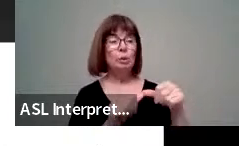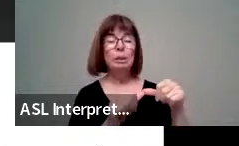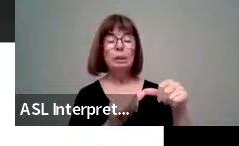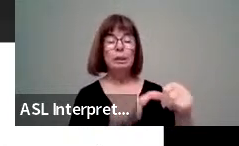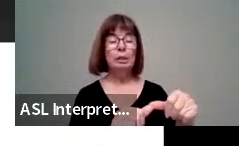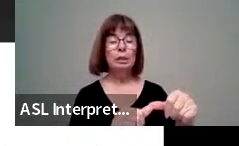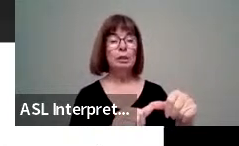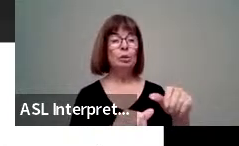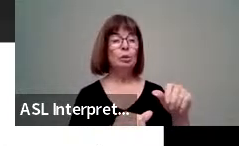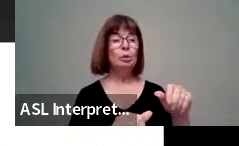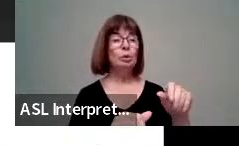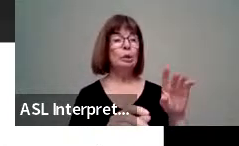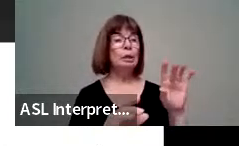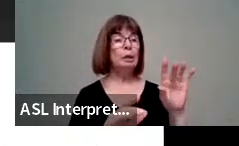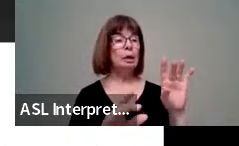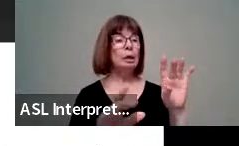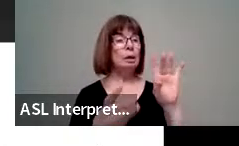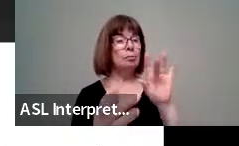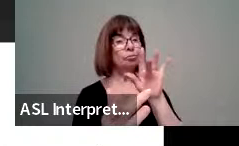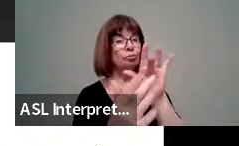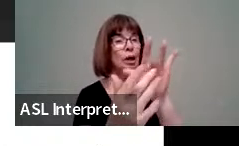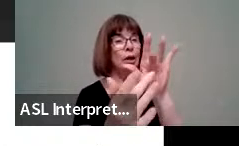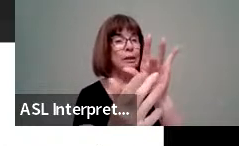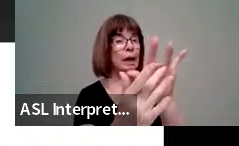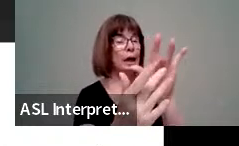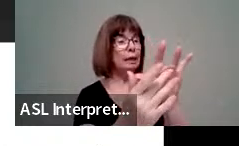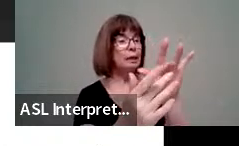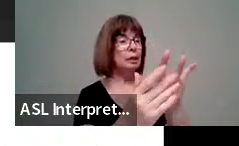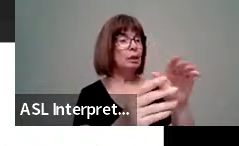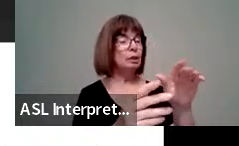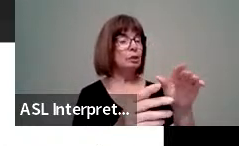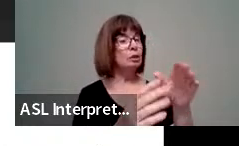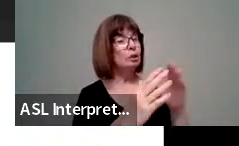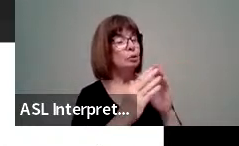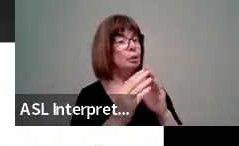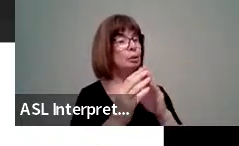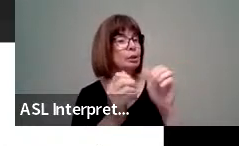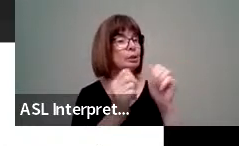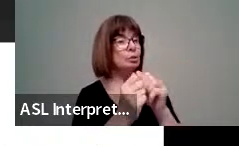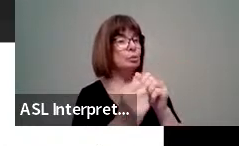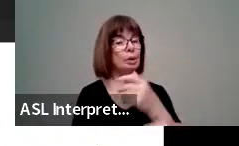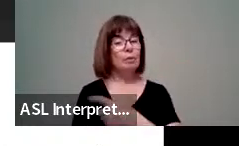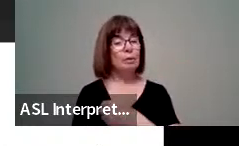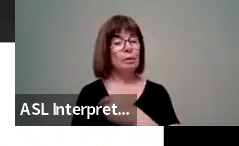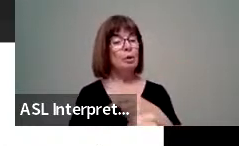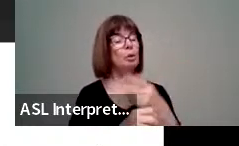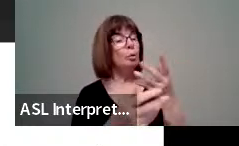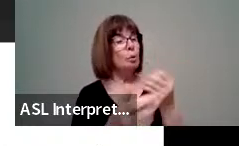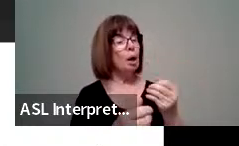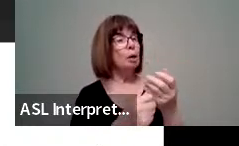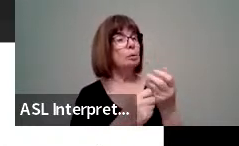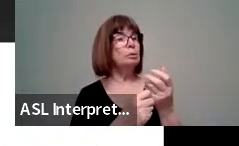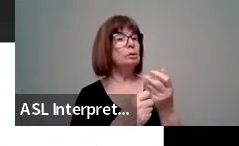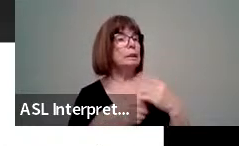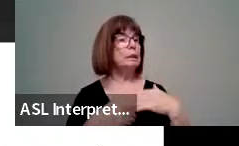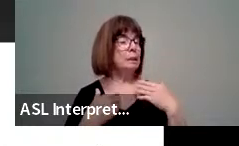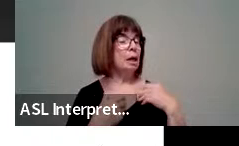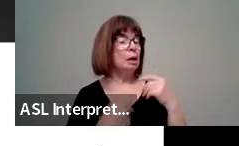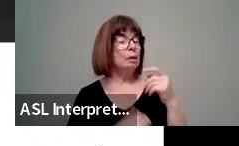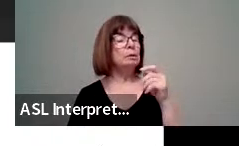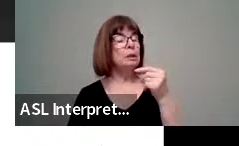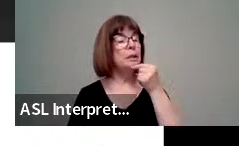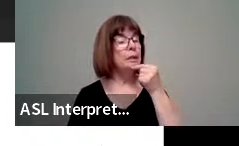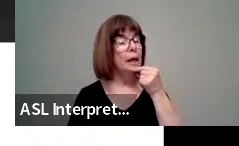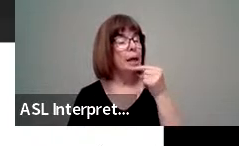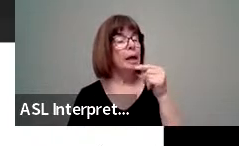to communities with vaccine. We're working with community partners to reach young gay and bisexual men of color and their sex partners